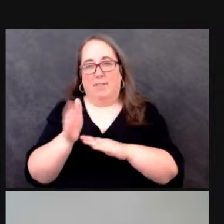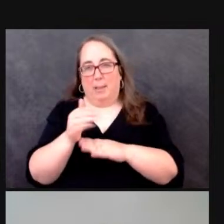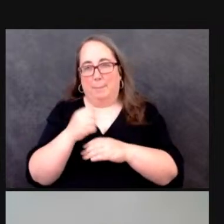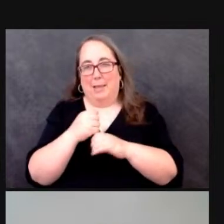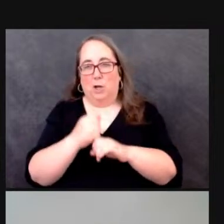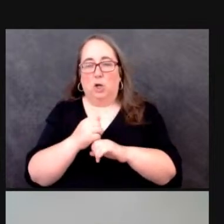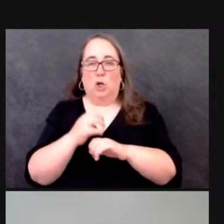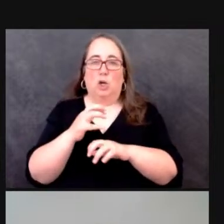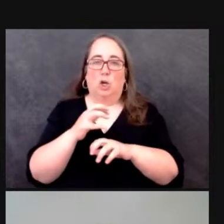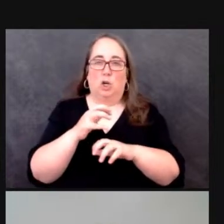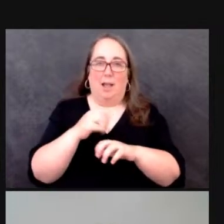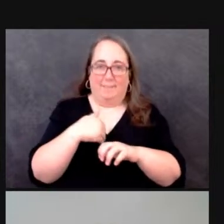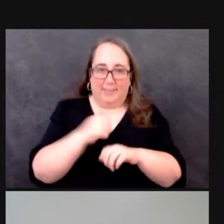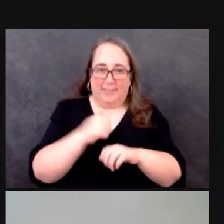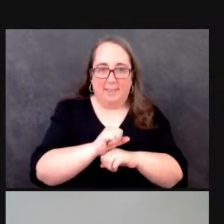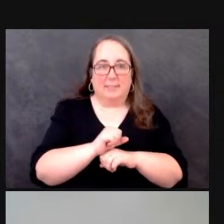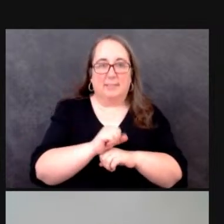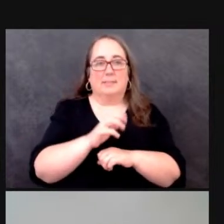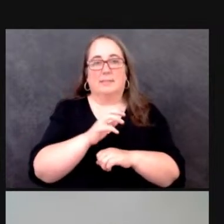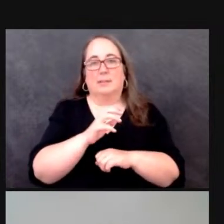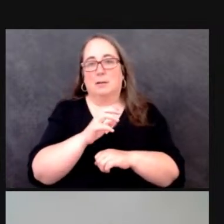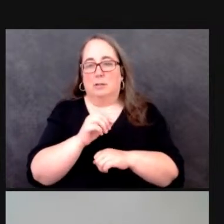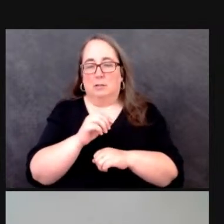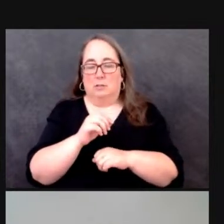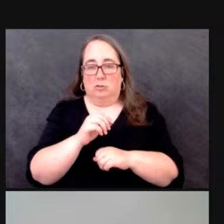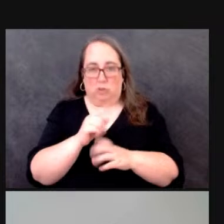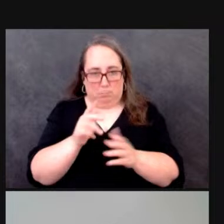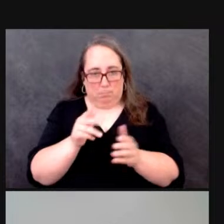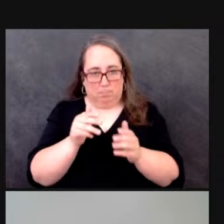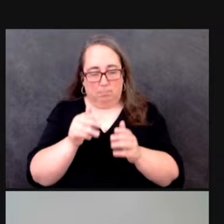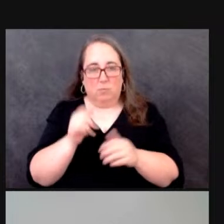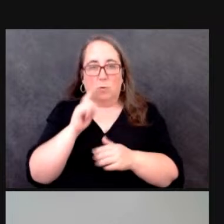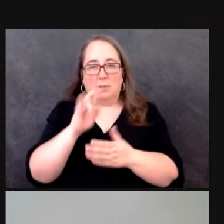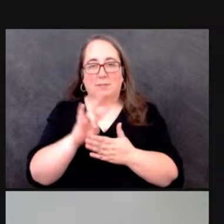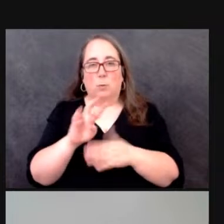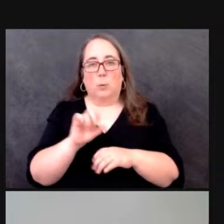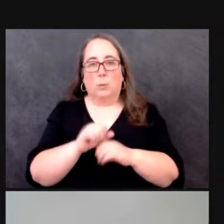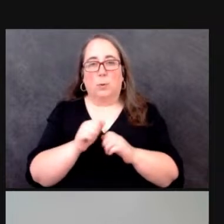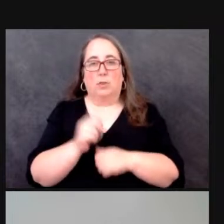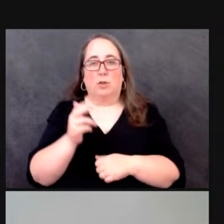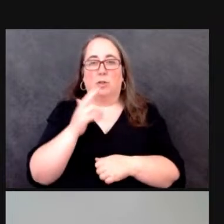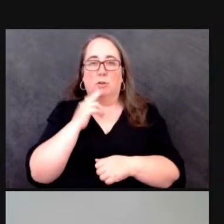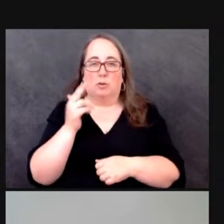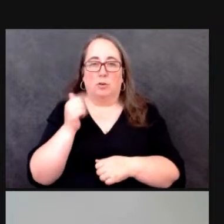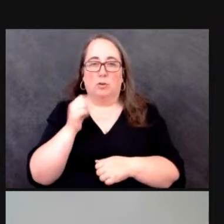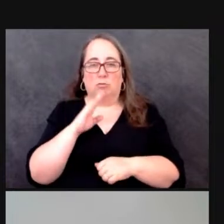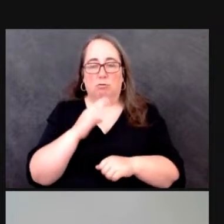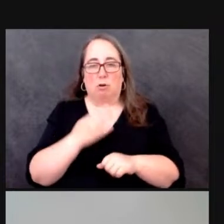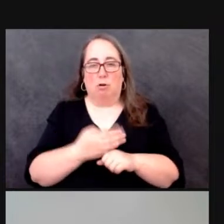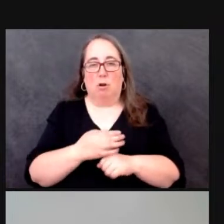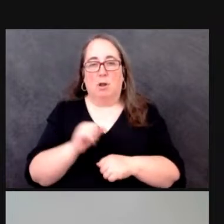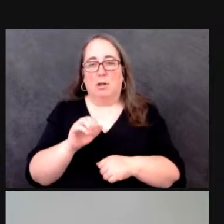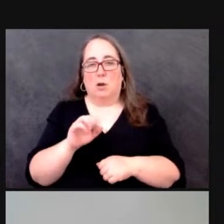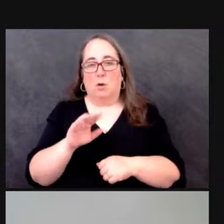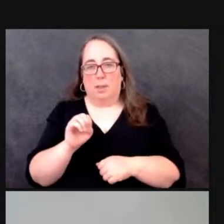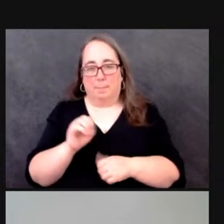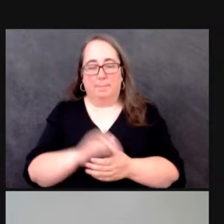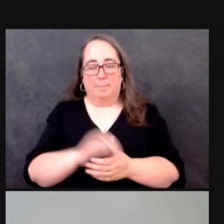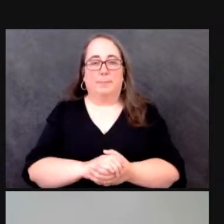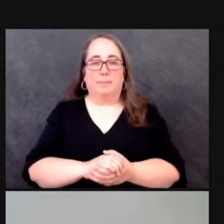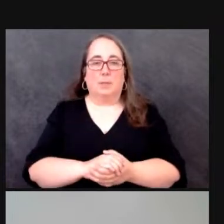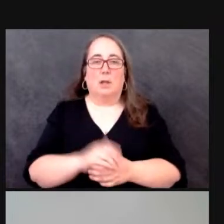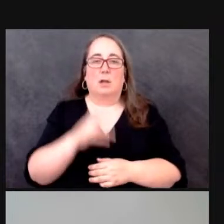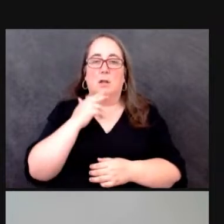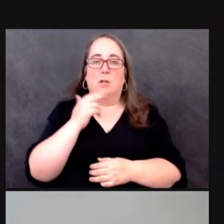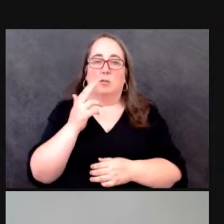task. She did not labor alone. For 7 weeks, she worked with her 13-year-old daughter, Caroline, a 13-year-old niece,